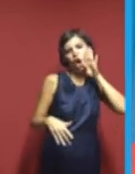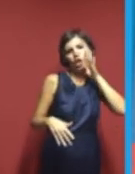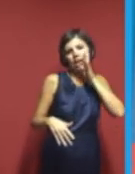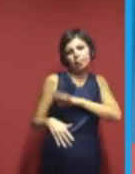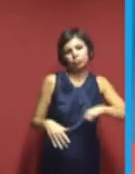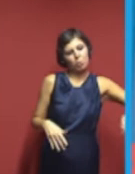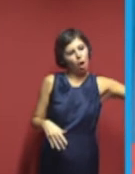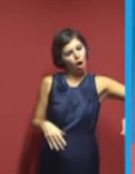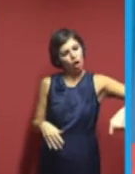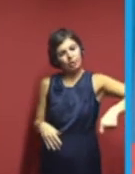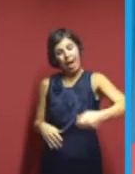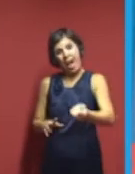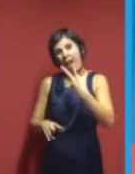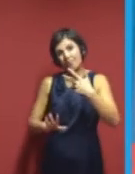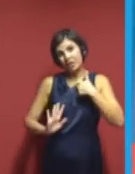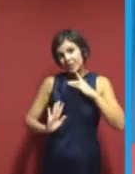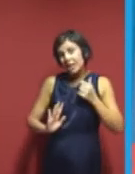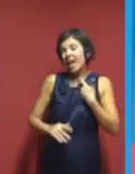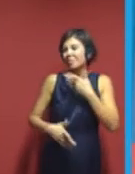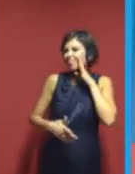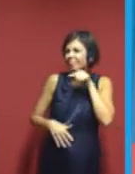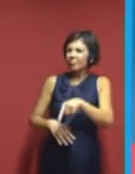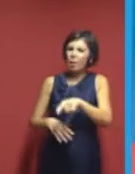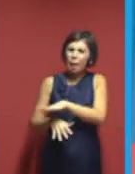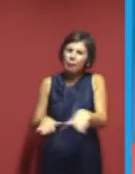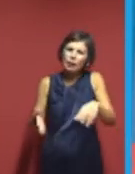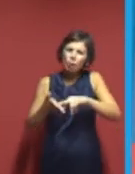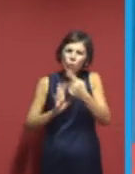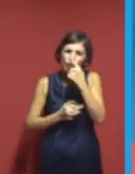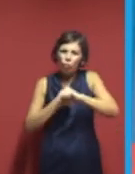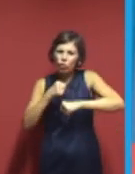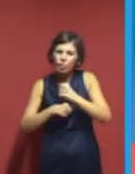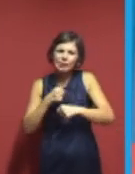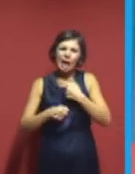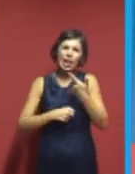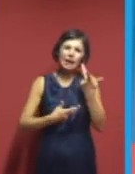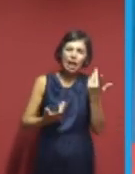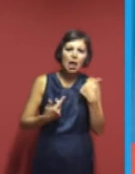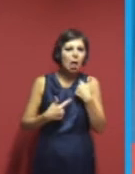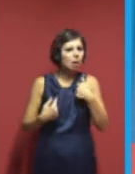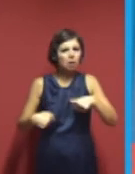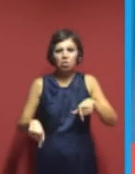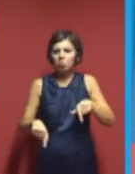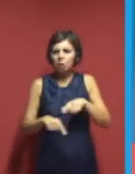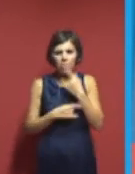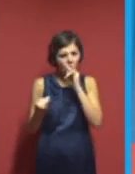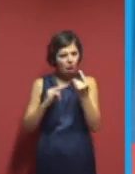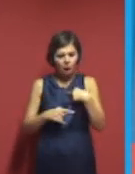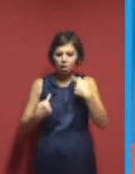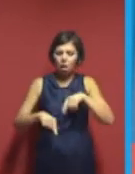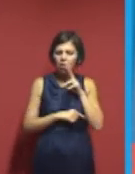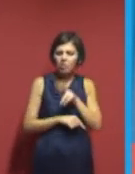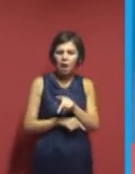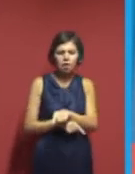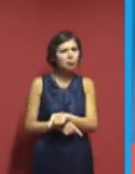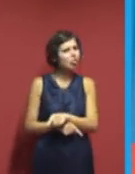little angels. And I think that this is because we treat them like adults and they live up to that. Secondly, they're having fun. And finally, they're